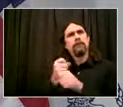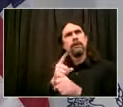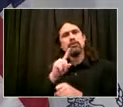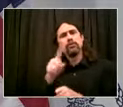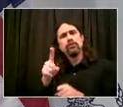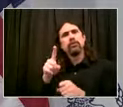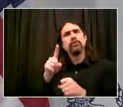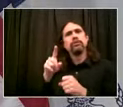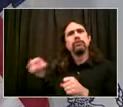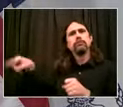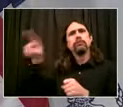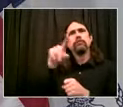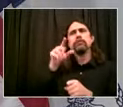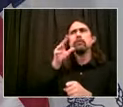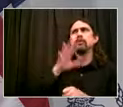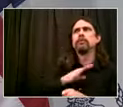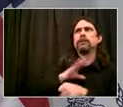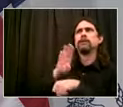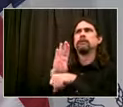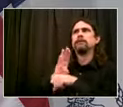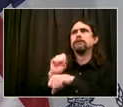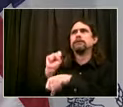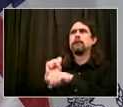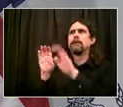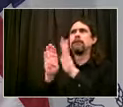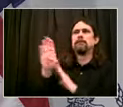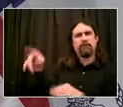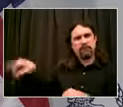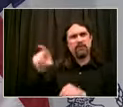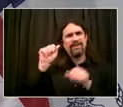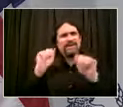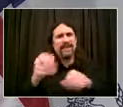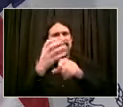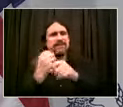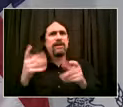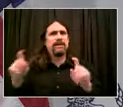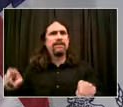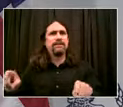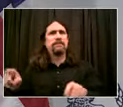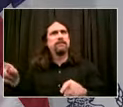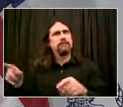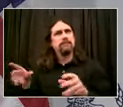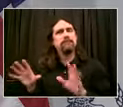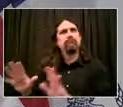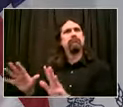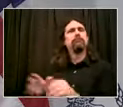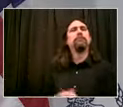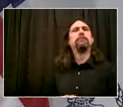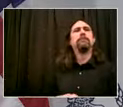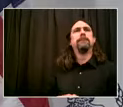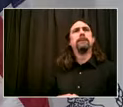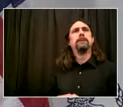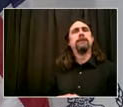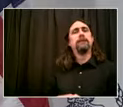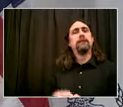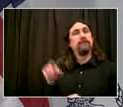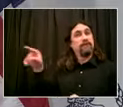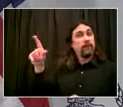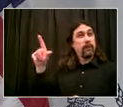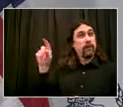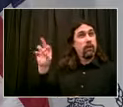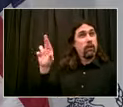So I want to tell you, I'm convinced that Lorraine Grillo will help us supercharge this recovery, put it into high gear and